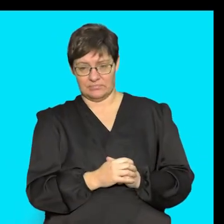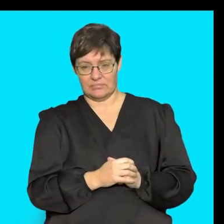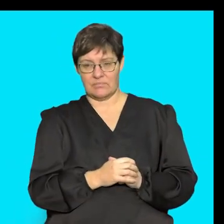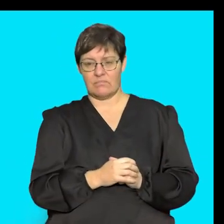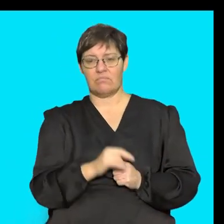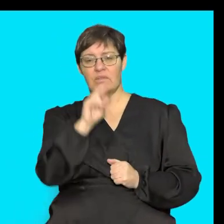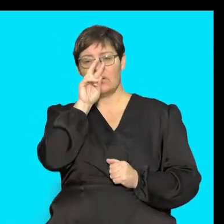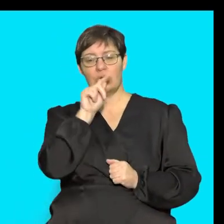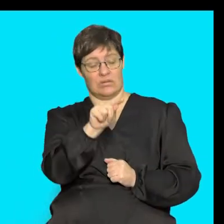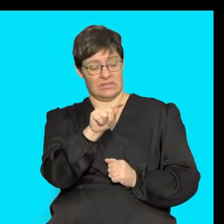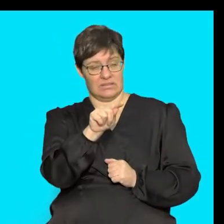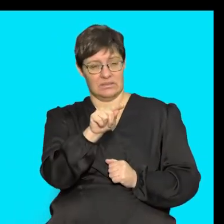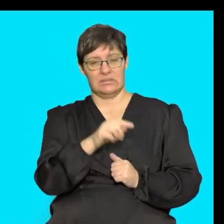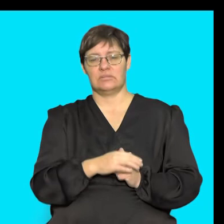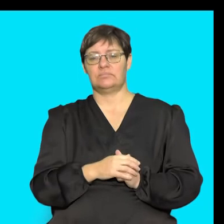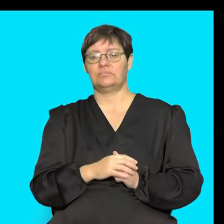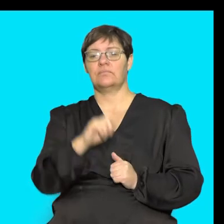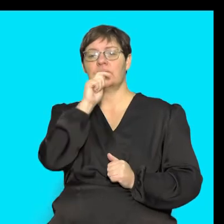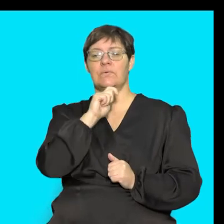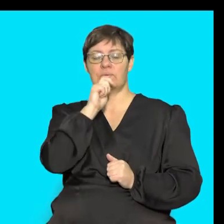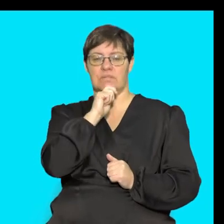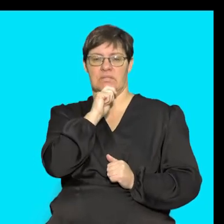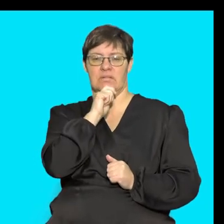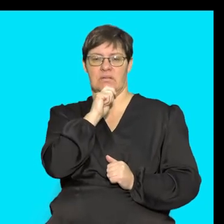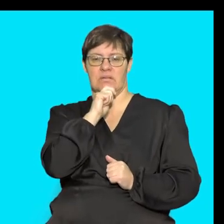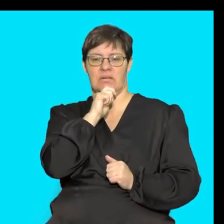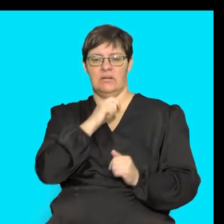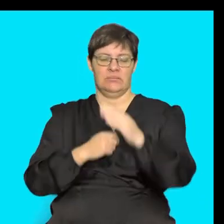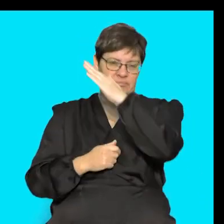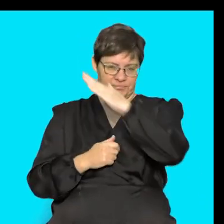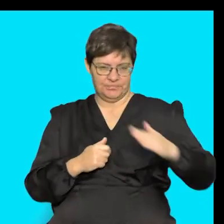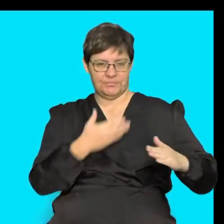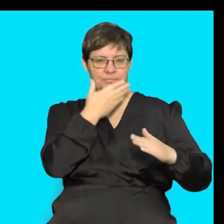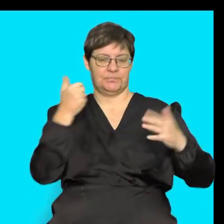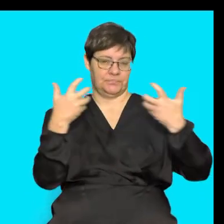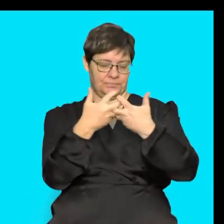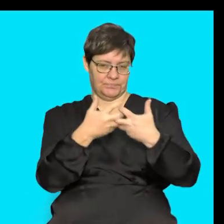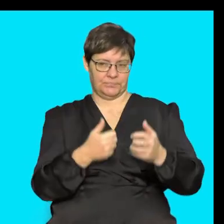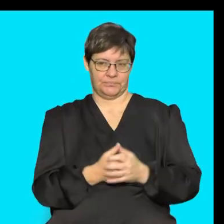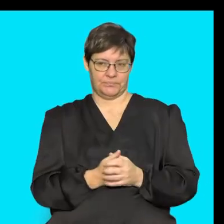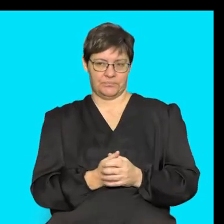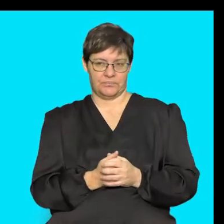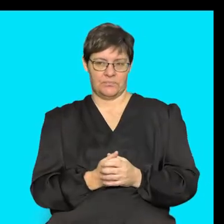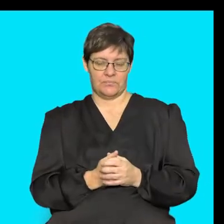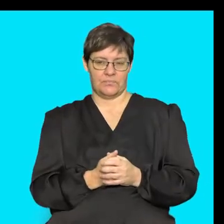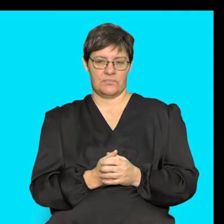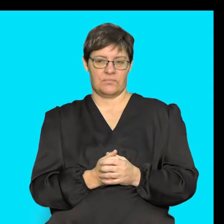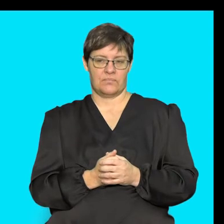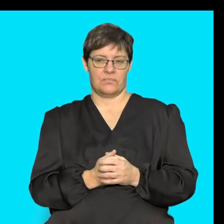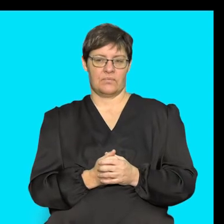Let's look at interpolation, okay, using the line of best fit. What does it look like?